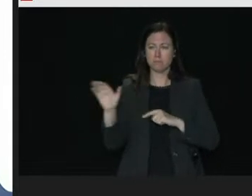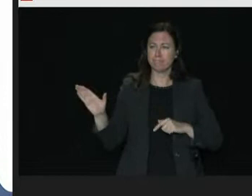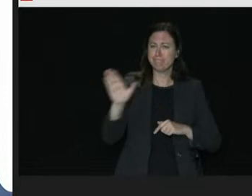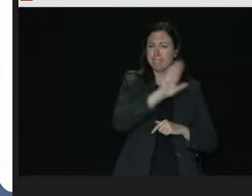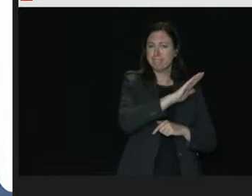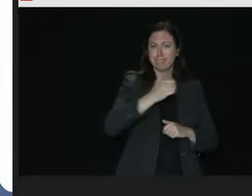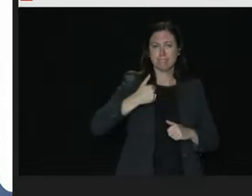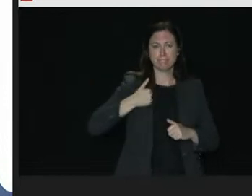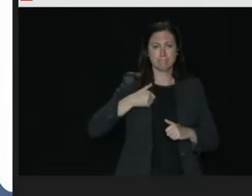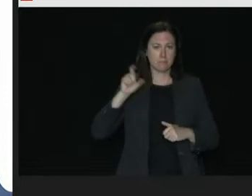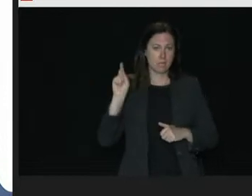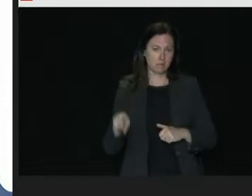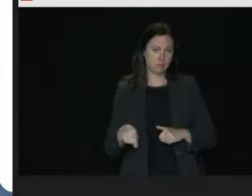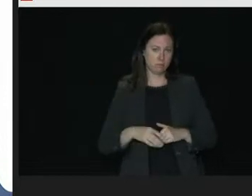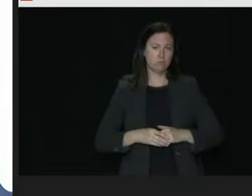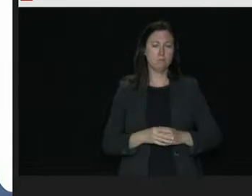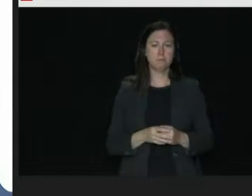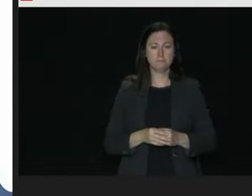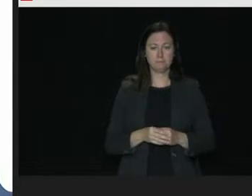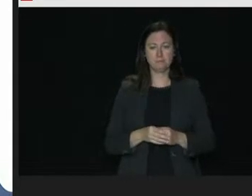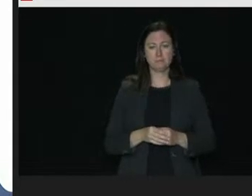country.